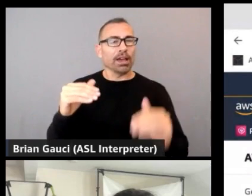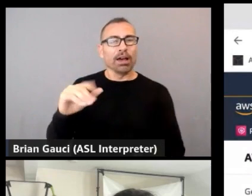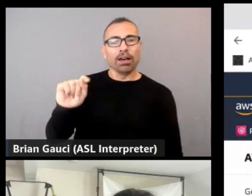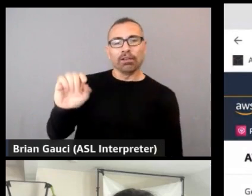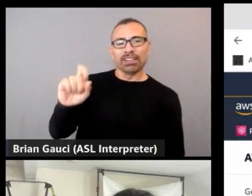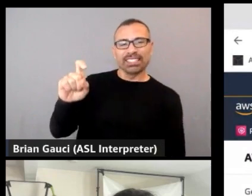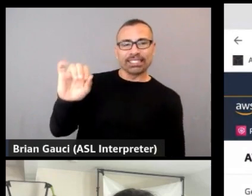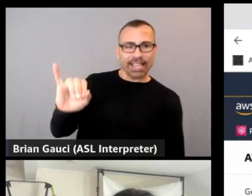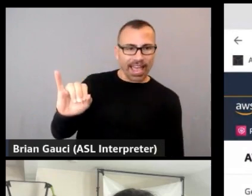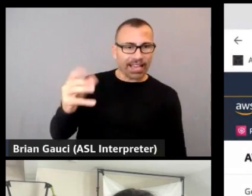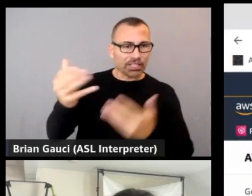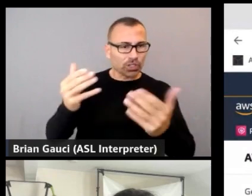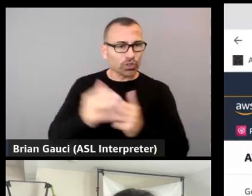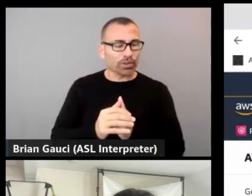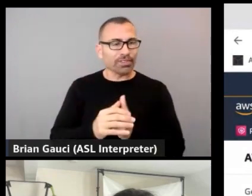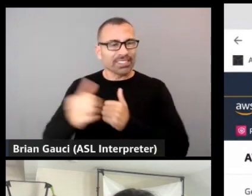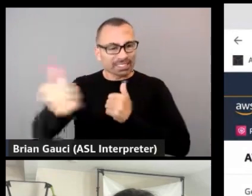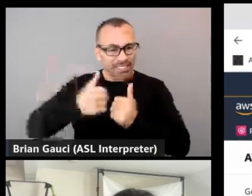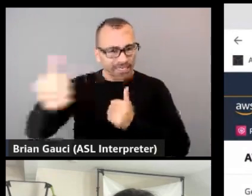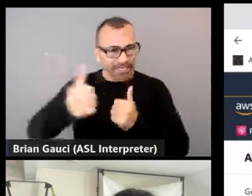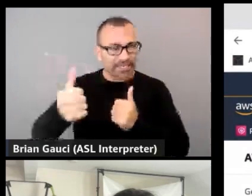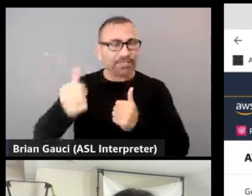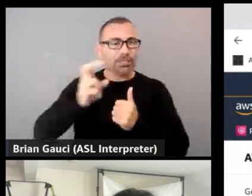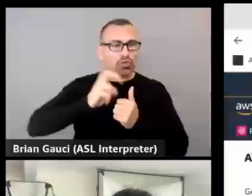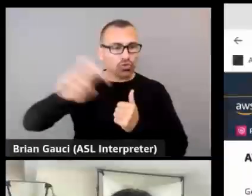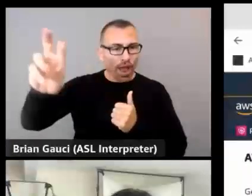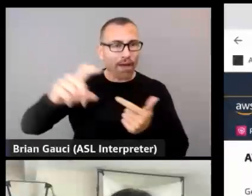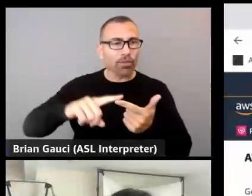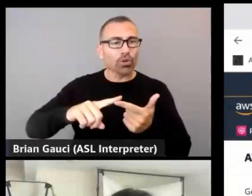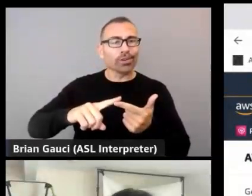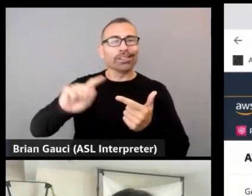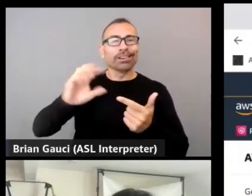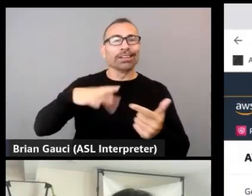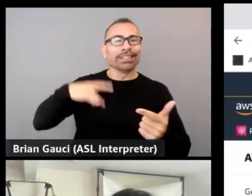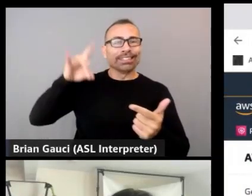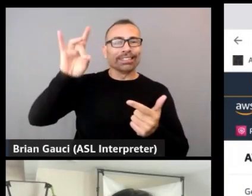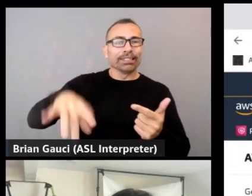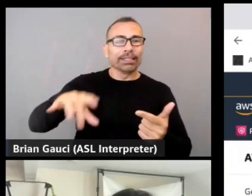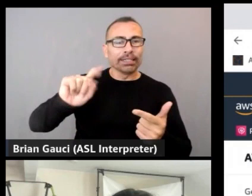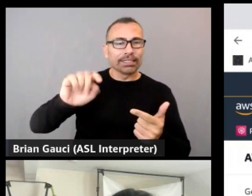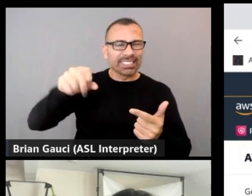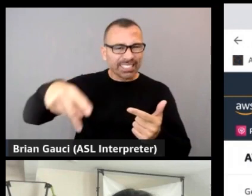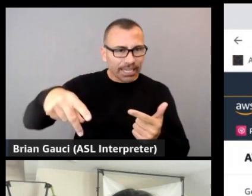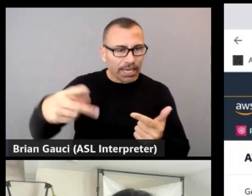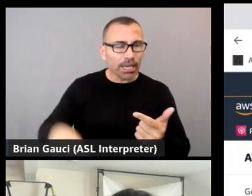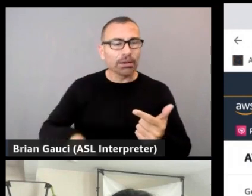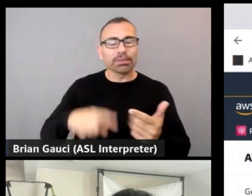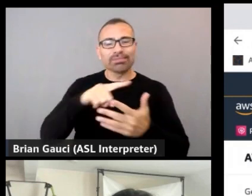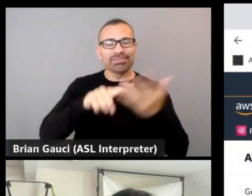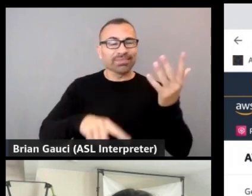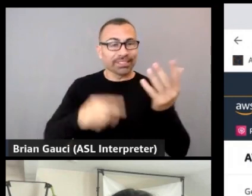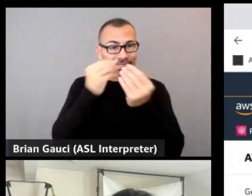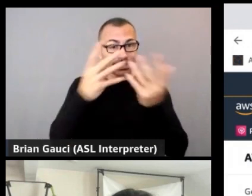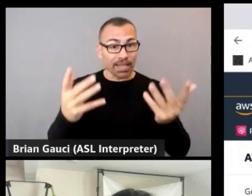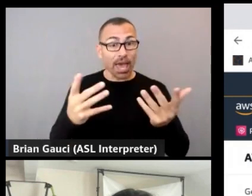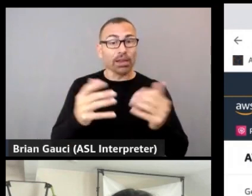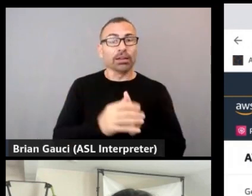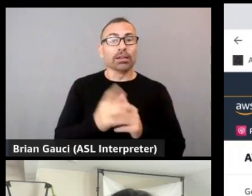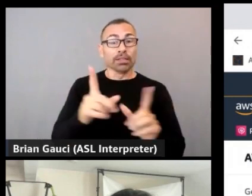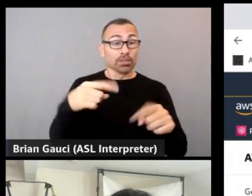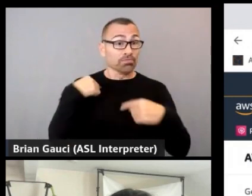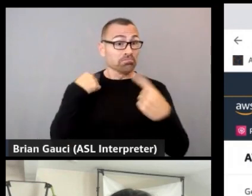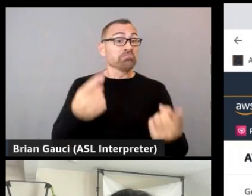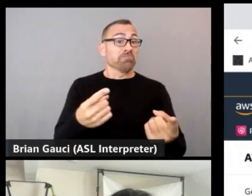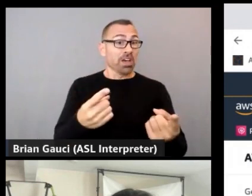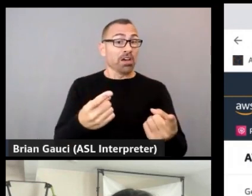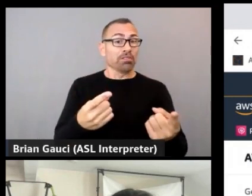was traveled, what was the tip amount, that type of data. This is what has existed to today,